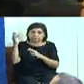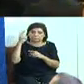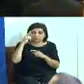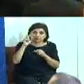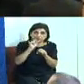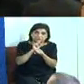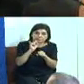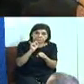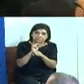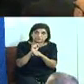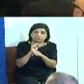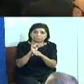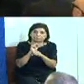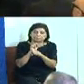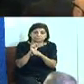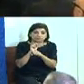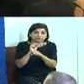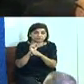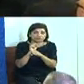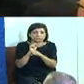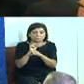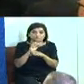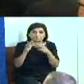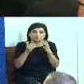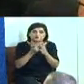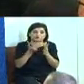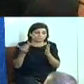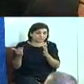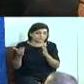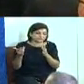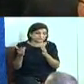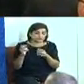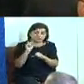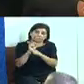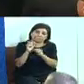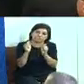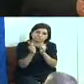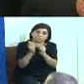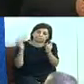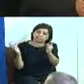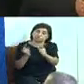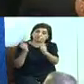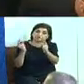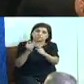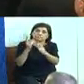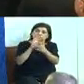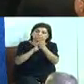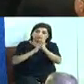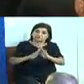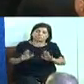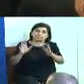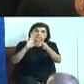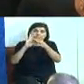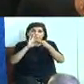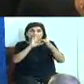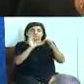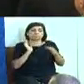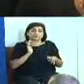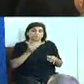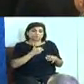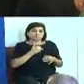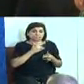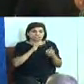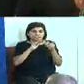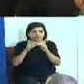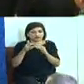sake, and in all things strive together in the peace and unity of our community and also